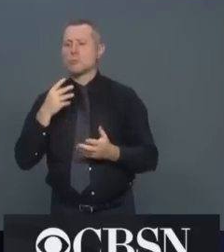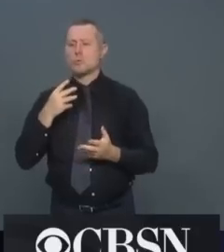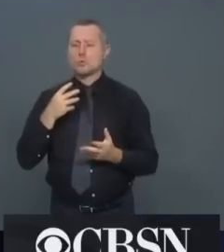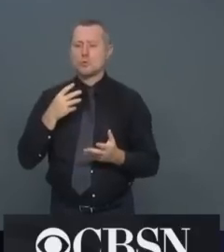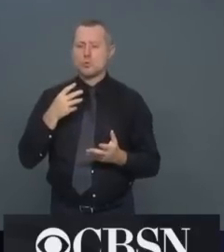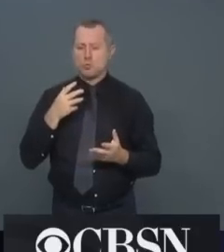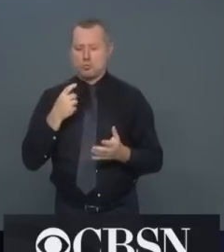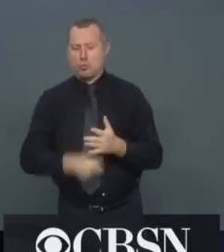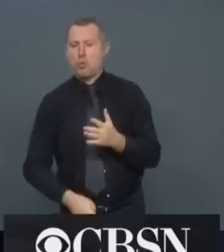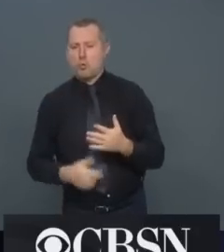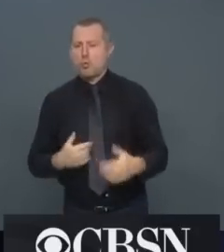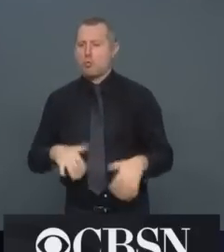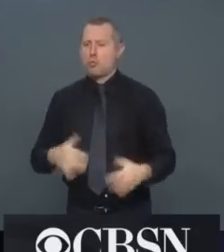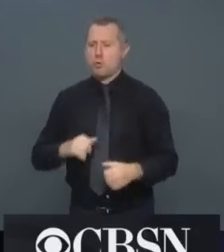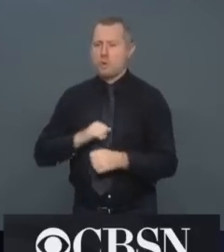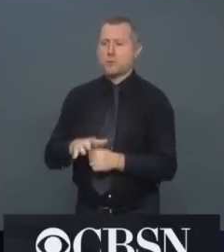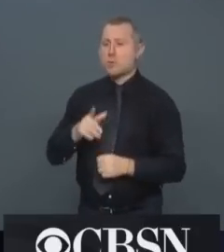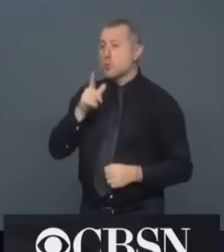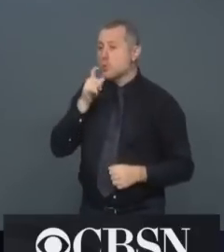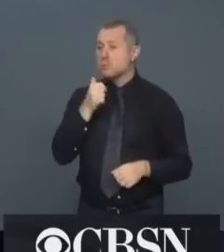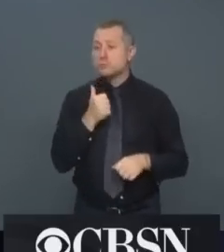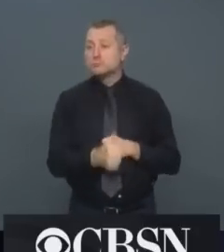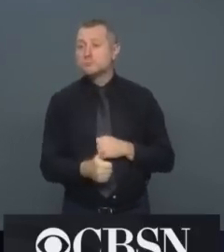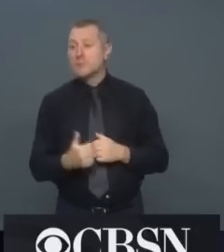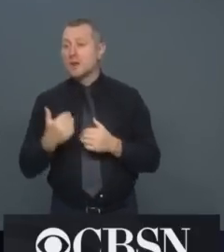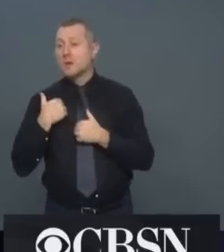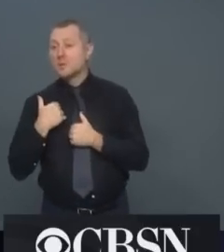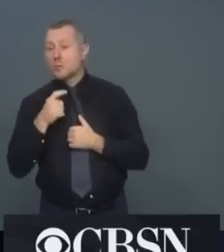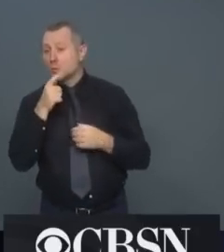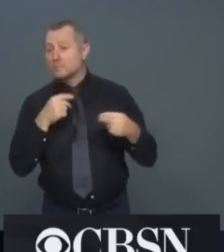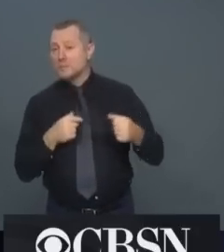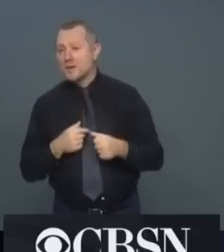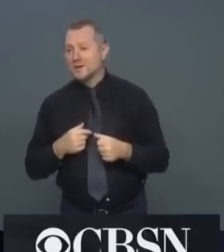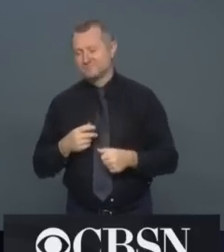You know who's liable for the cost of COVID? Washington, D.C.